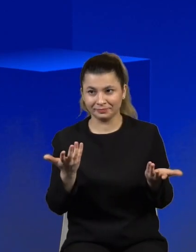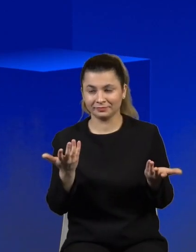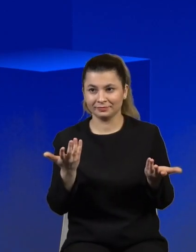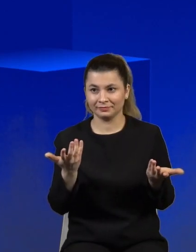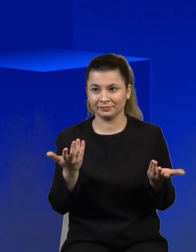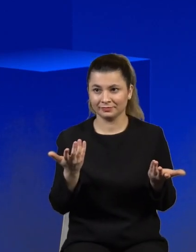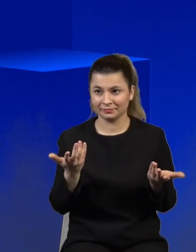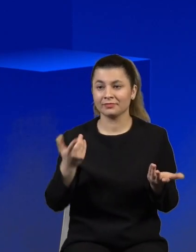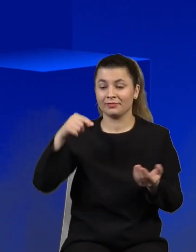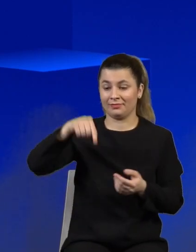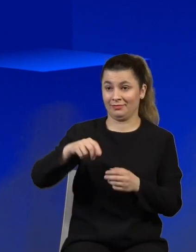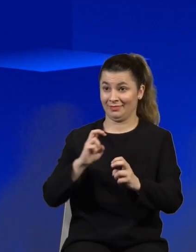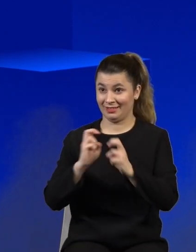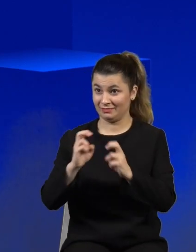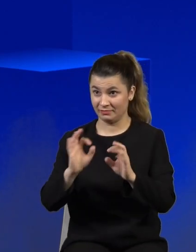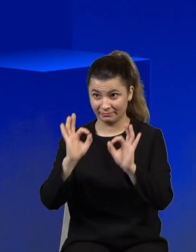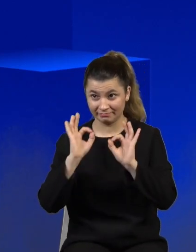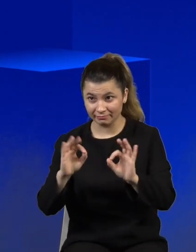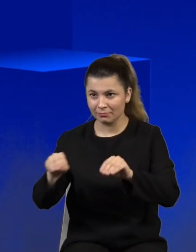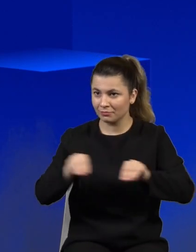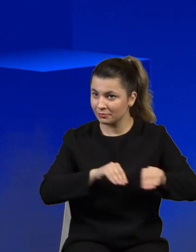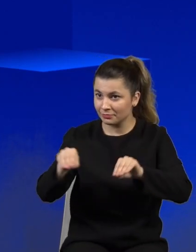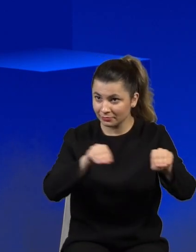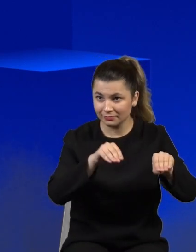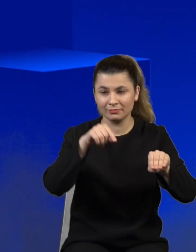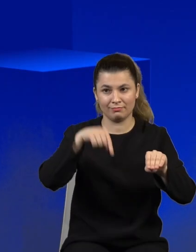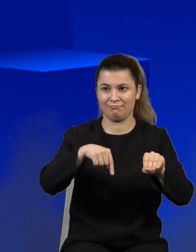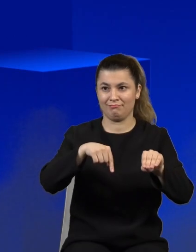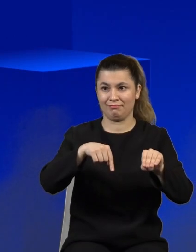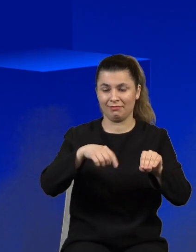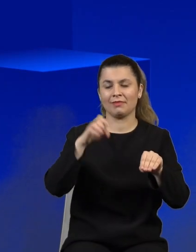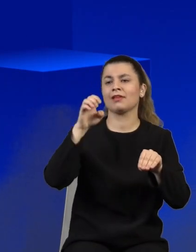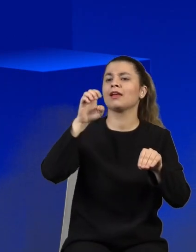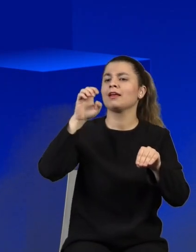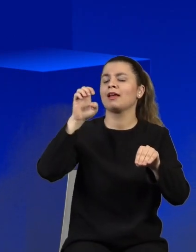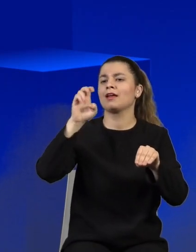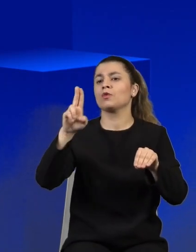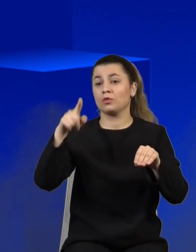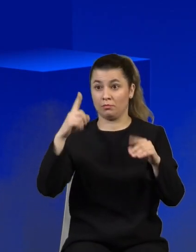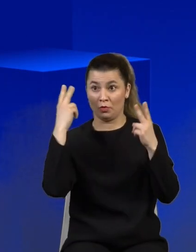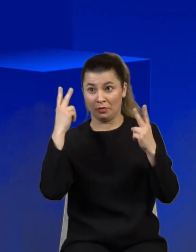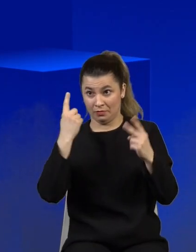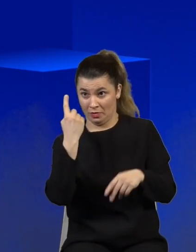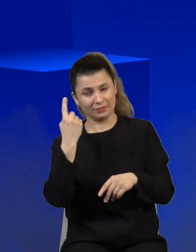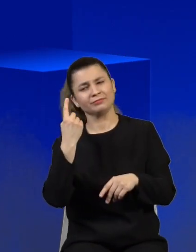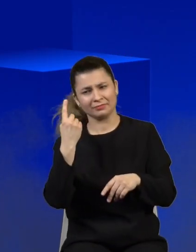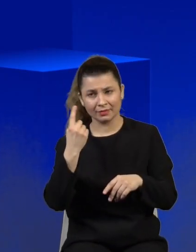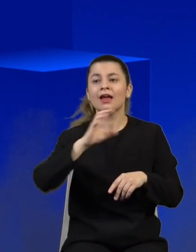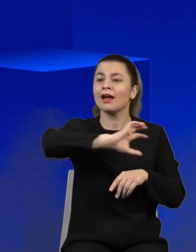states. It is very much linked and it follows other EU